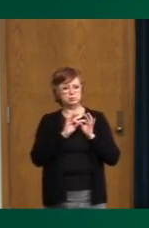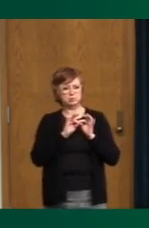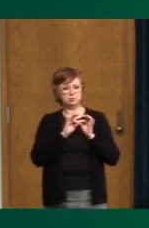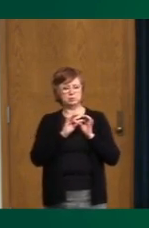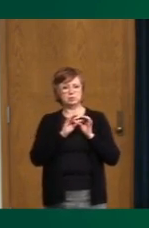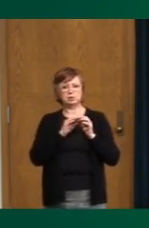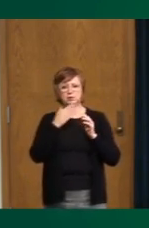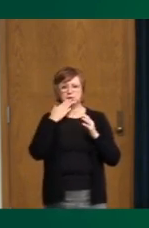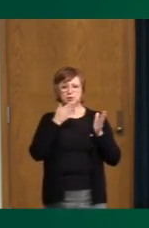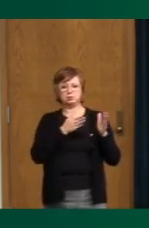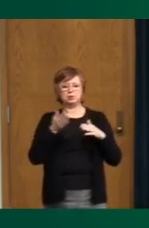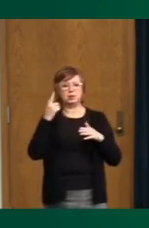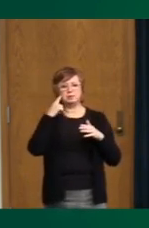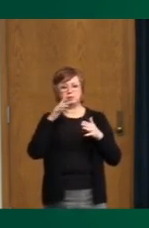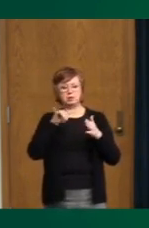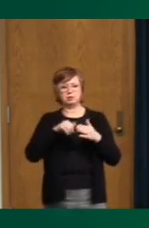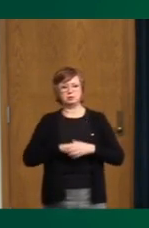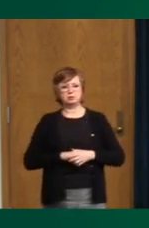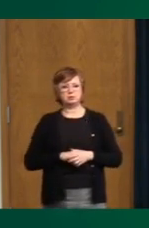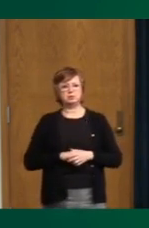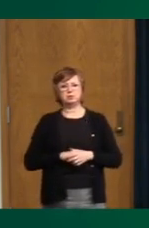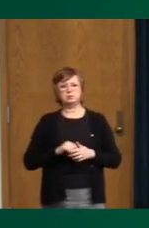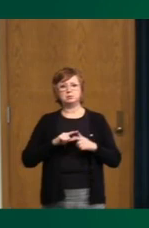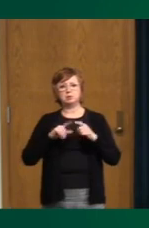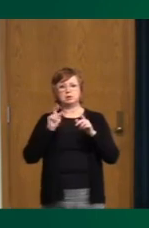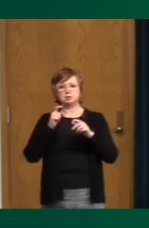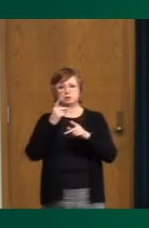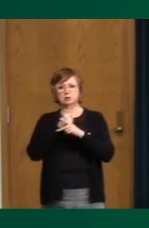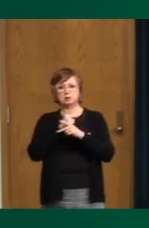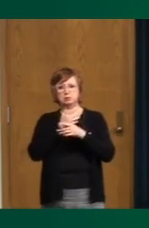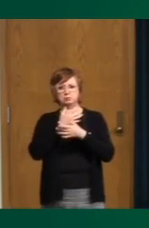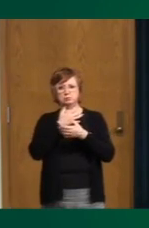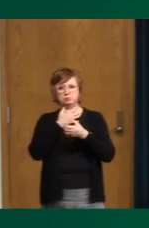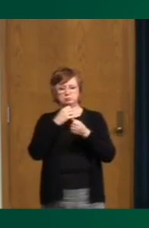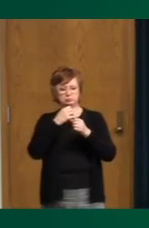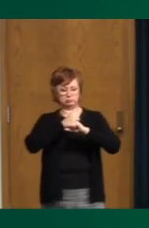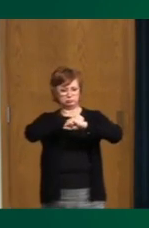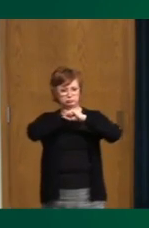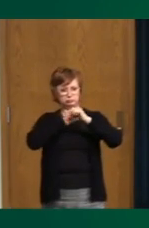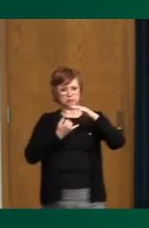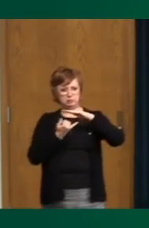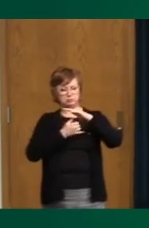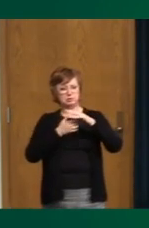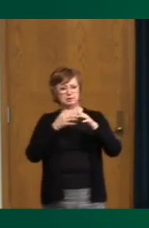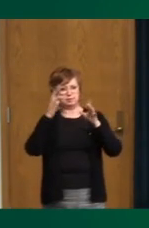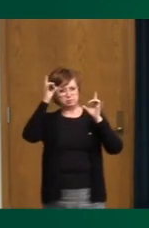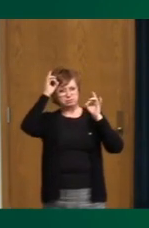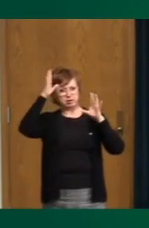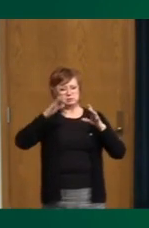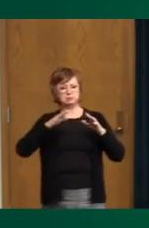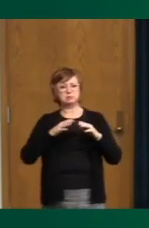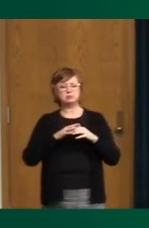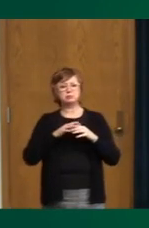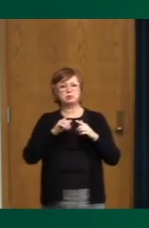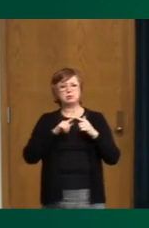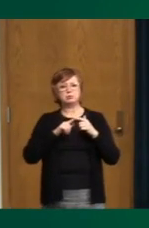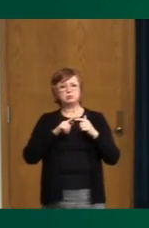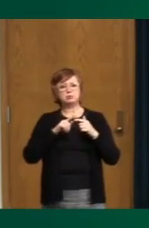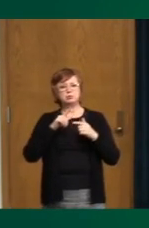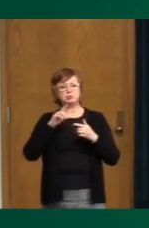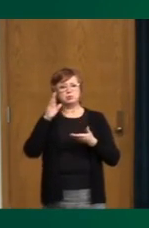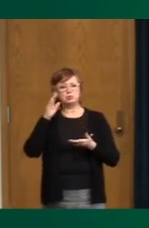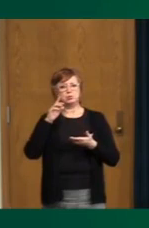contacts, that all close contacts of a case isolate right away, and that's how you break the chain of transmission. But absolutely, when we're out and about, I